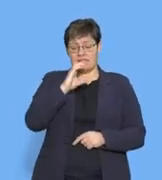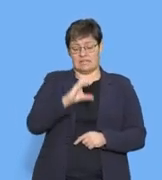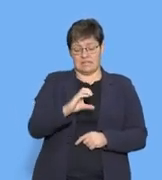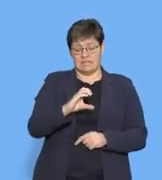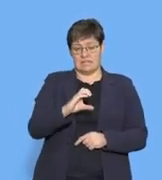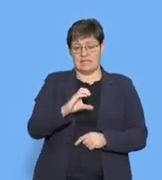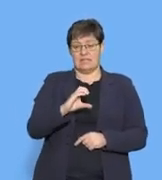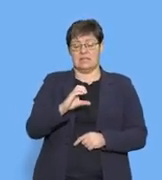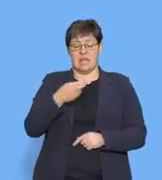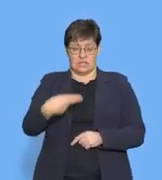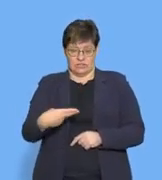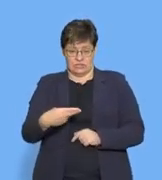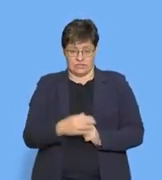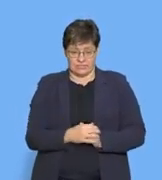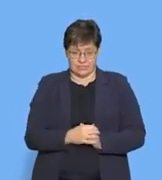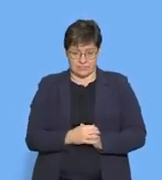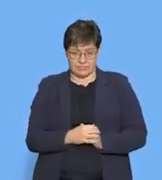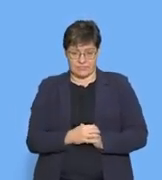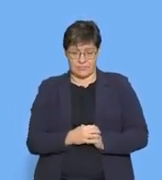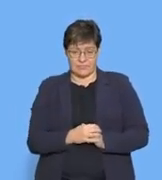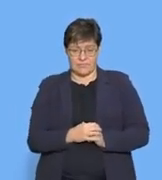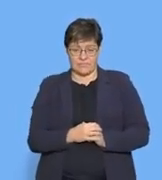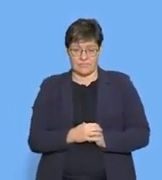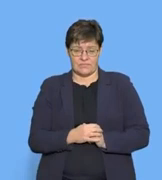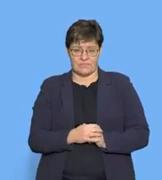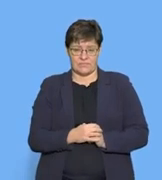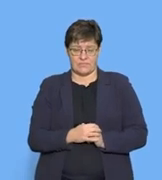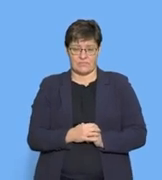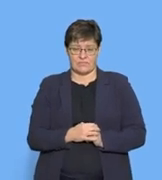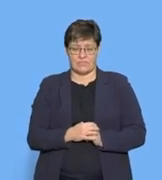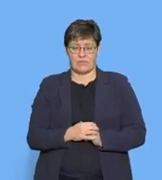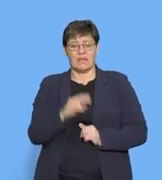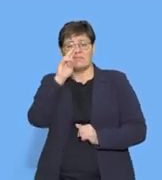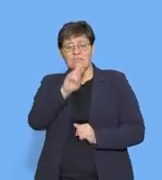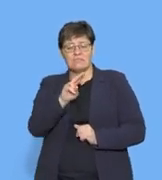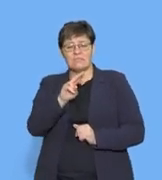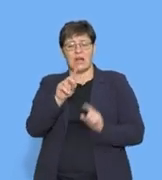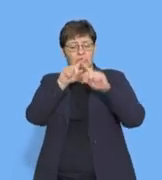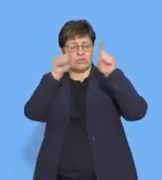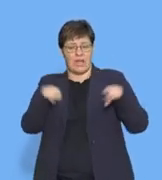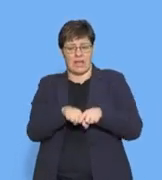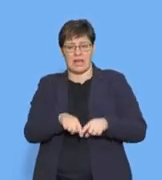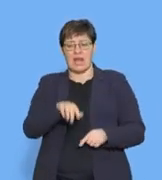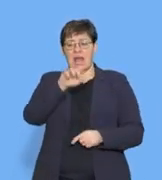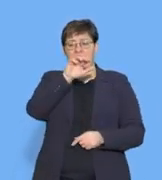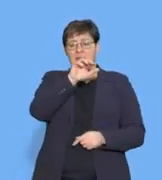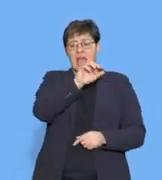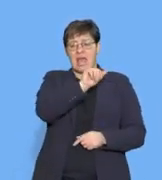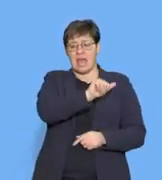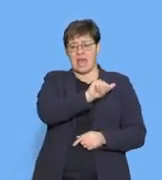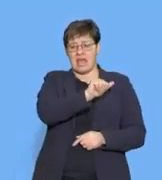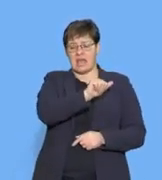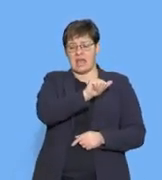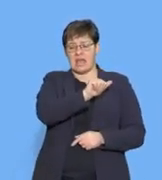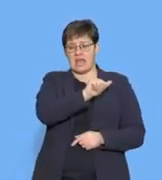ABC, it will be half C times H. Now, looking at this triangle AC,